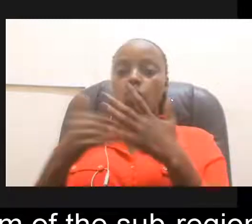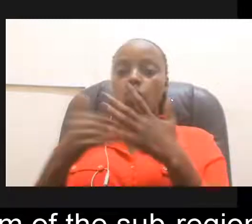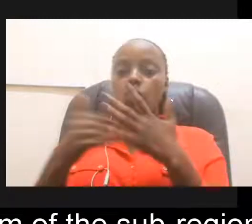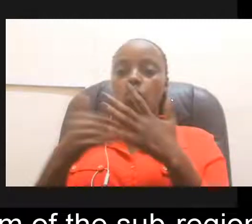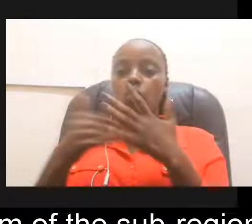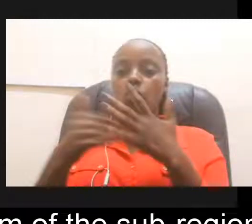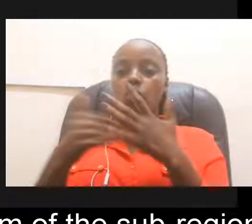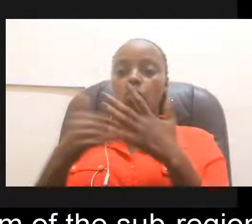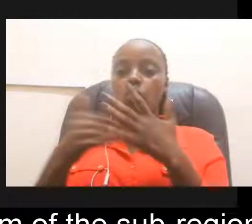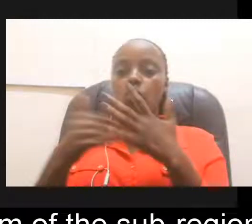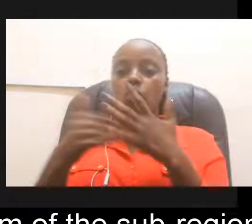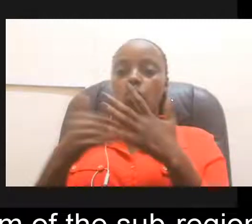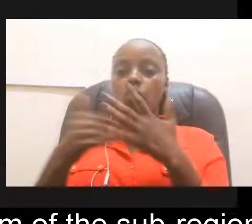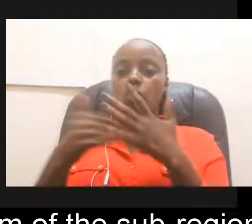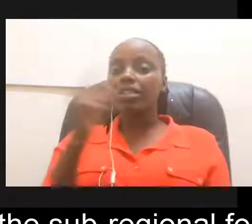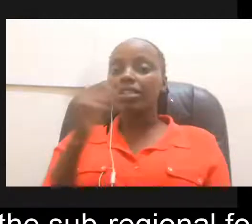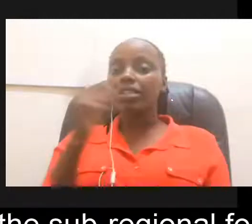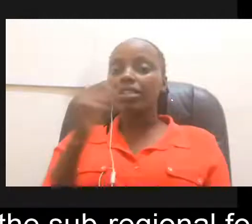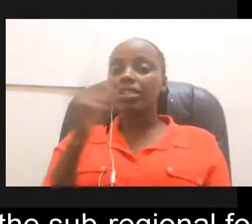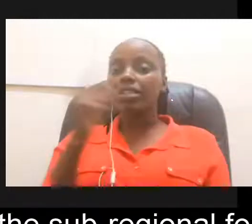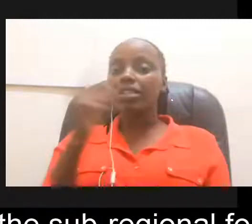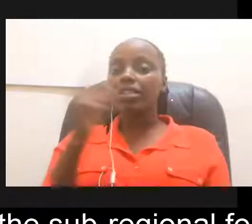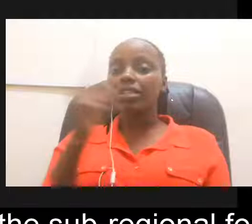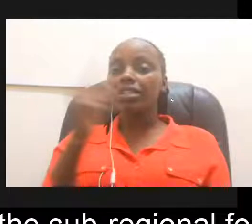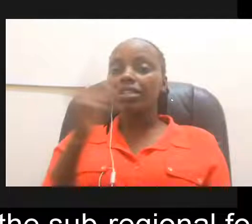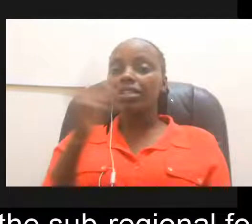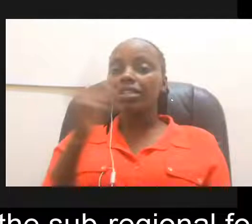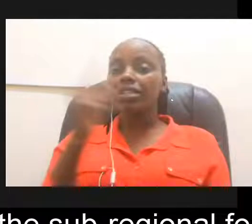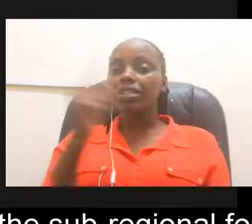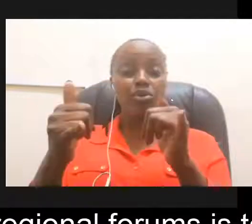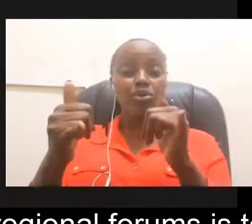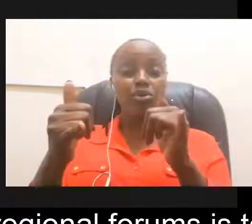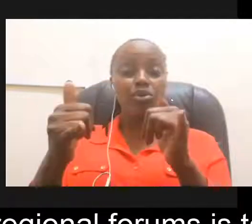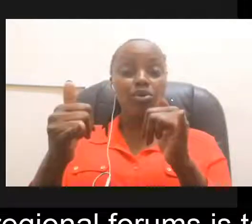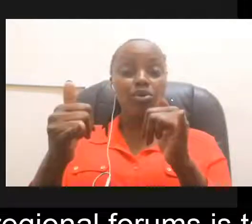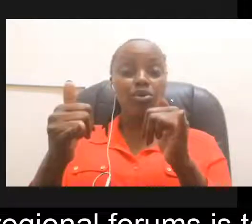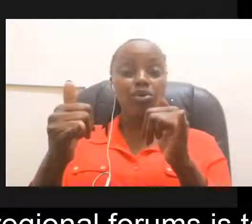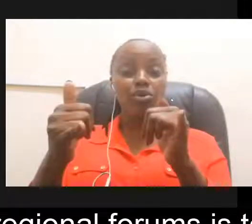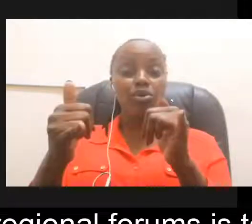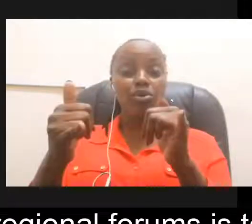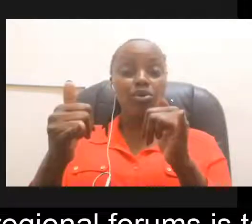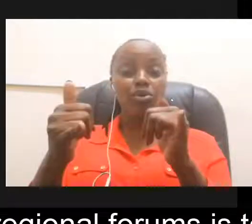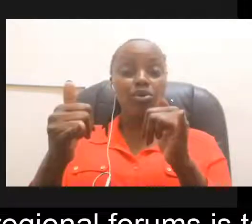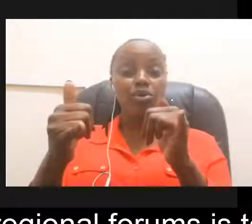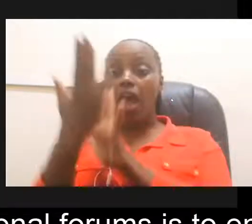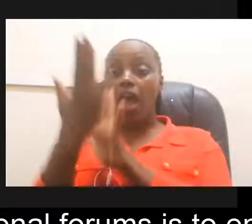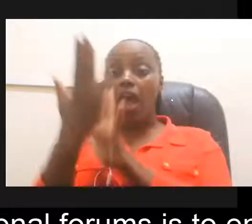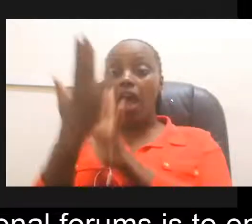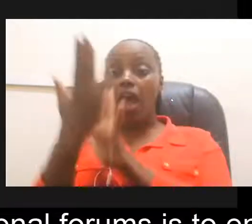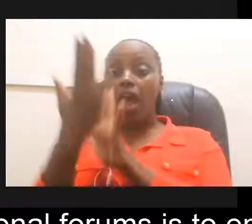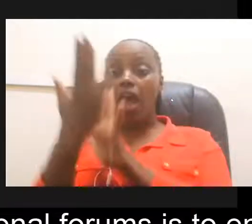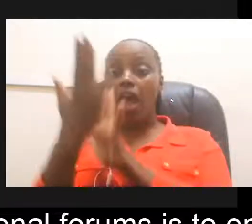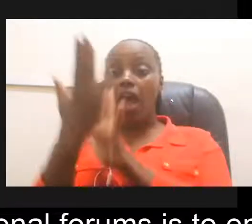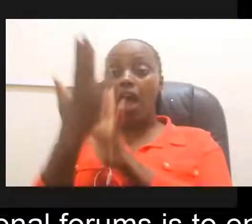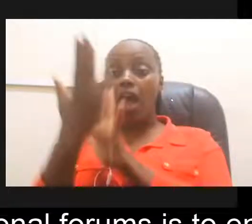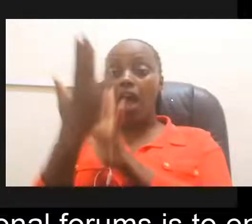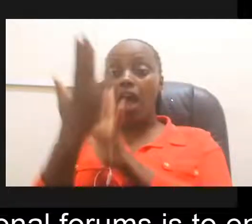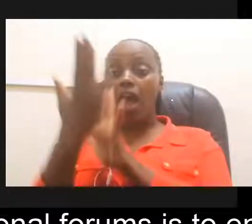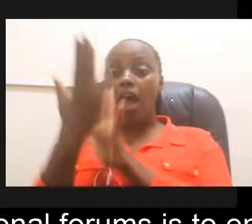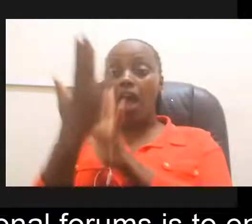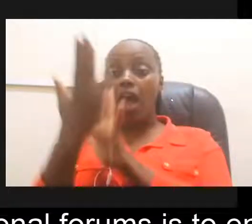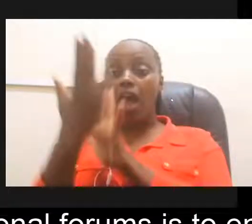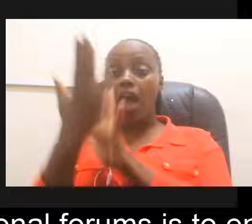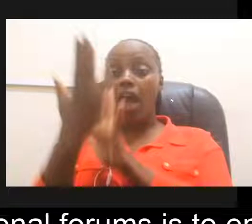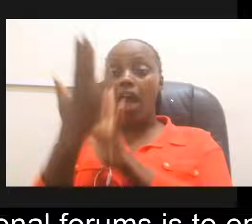new normal for us. This is a new approach that we are taking nowadays. So we are also